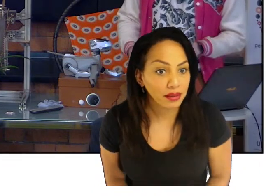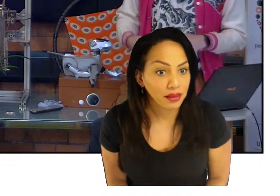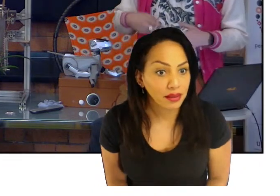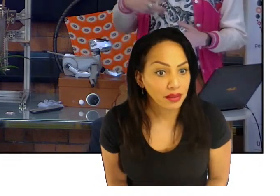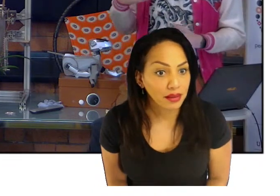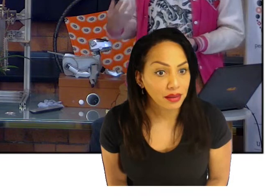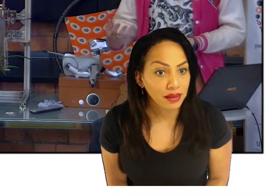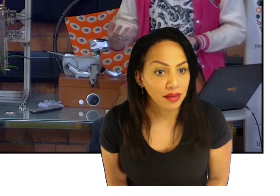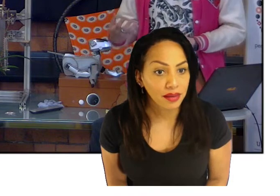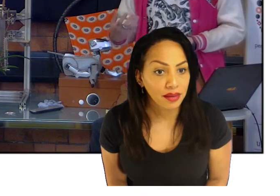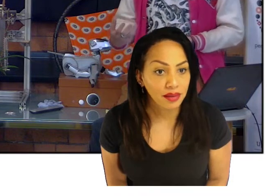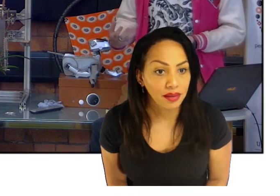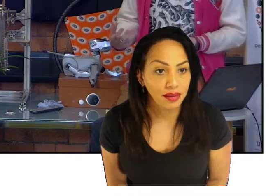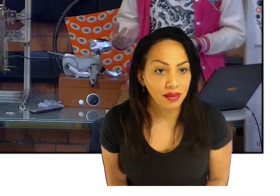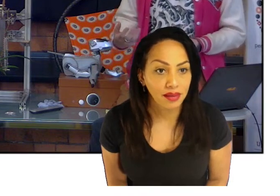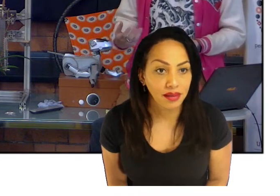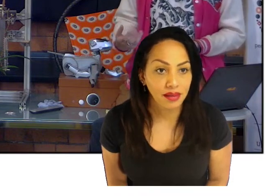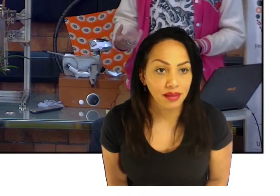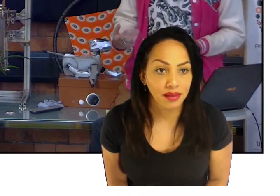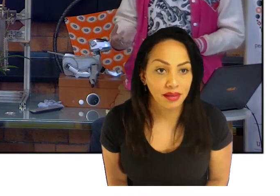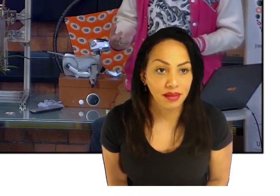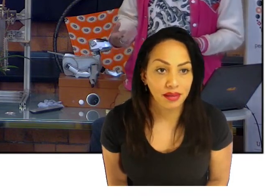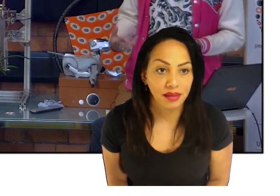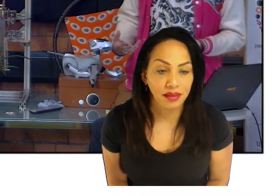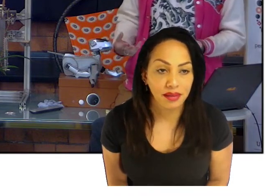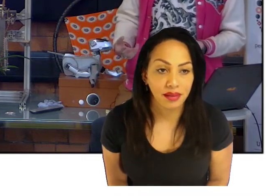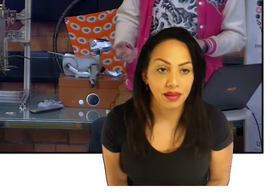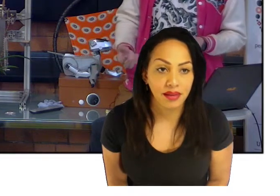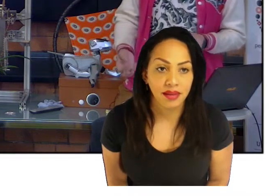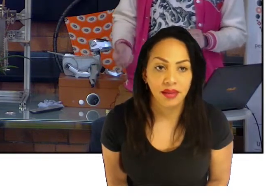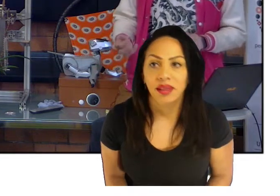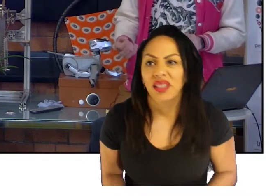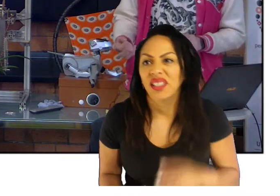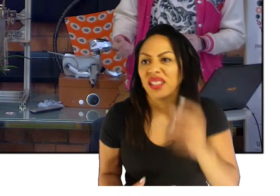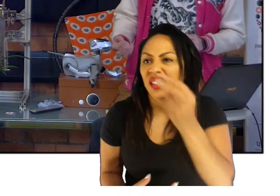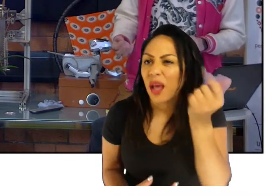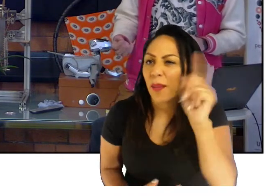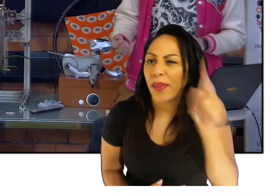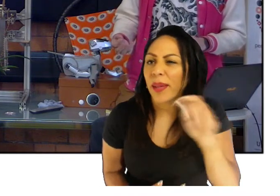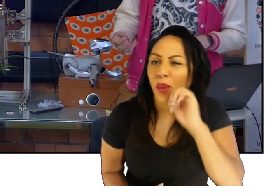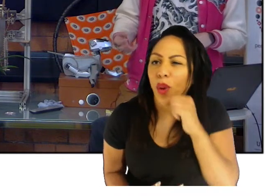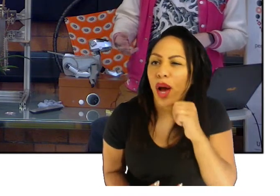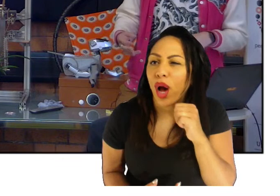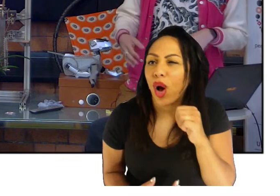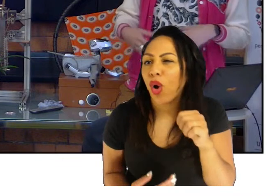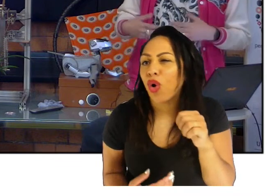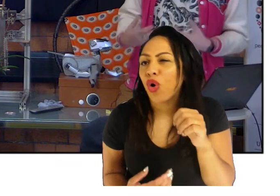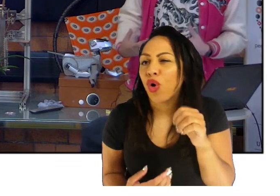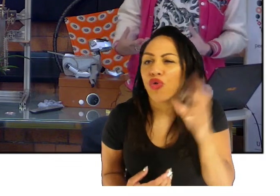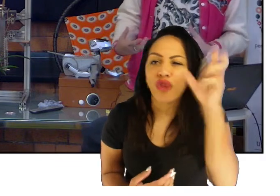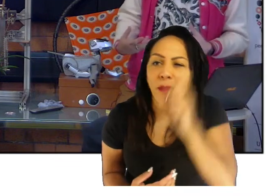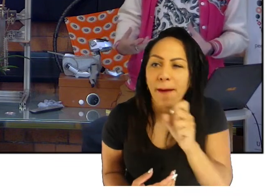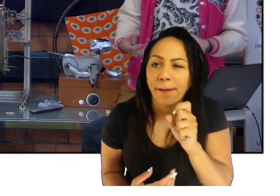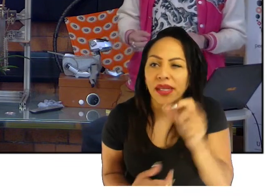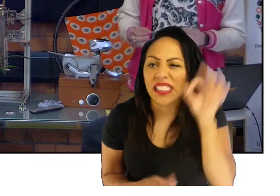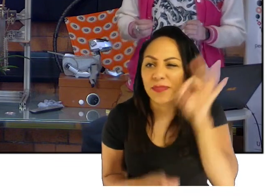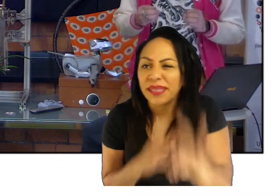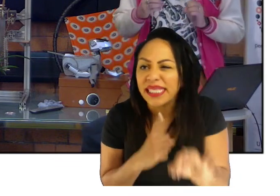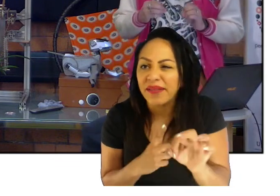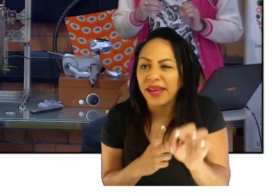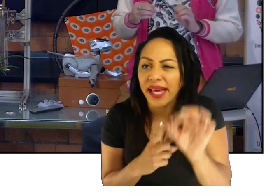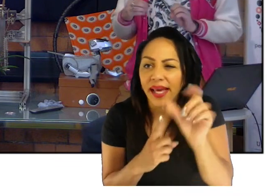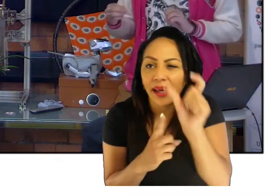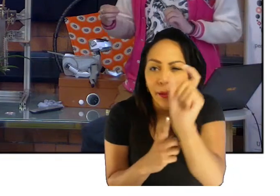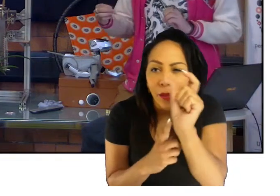people remember quite simple points that I've made. For example, I request that if people want to book in a meeting with me, they